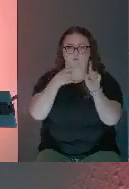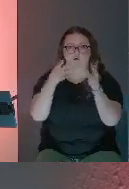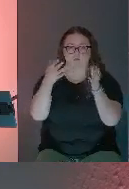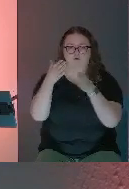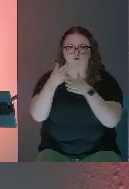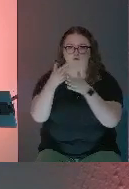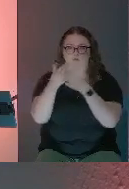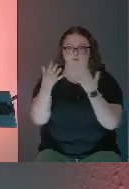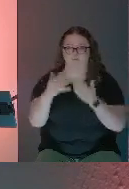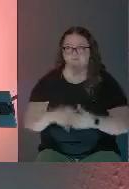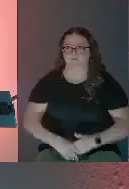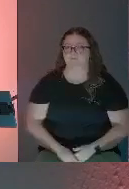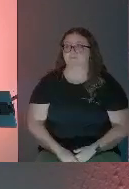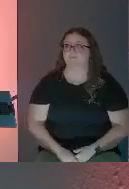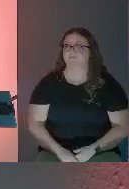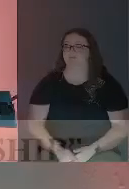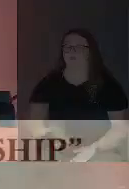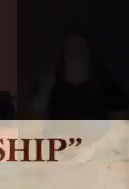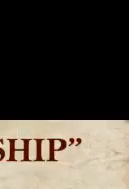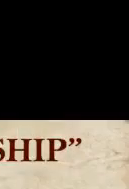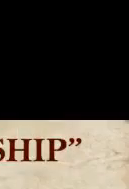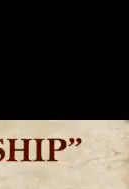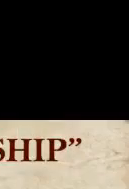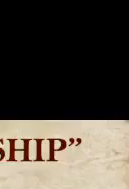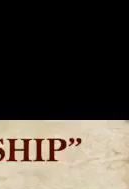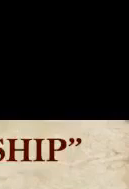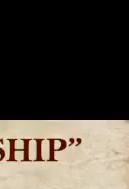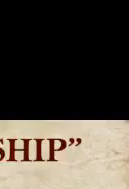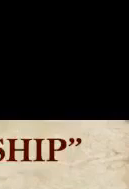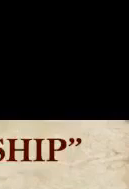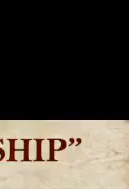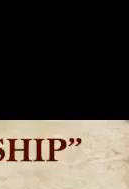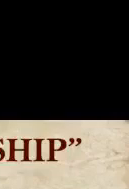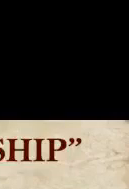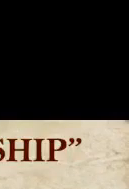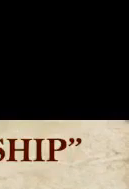share with you is this government thing.